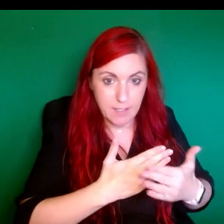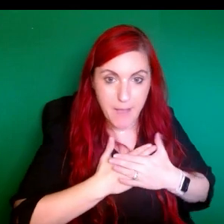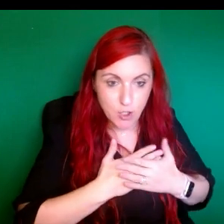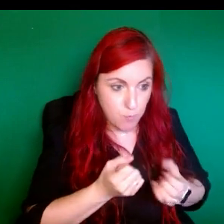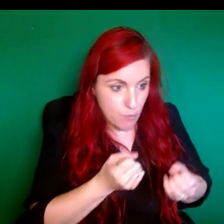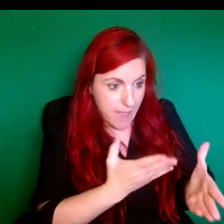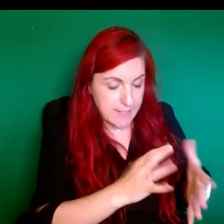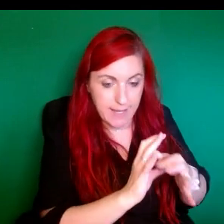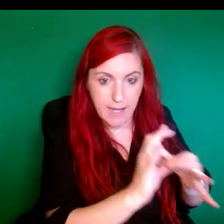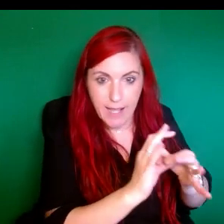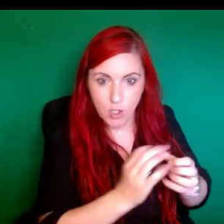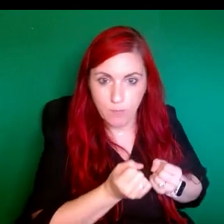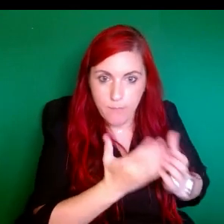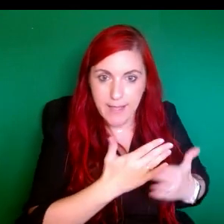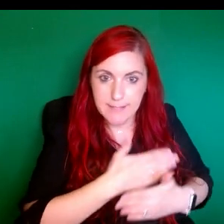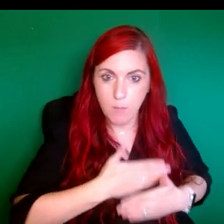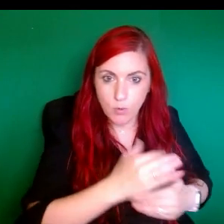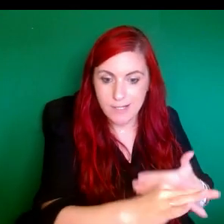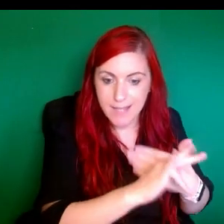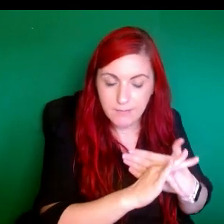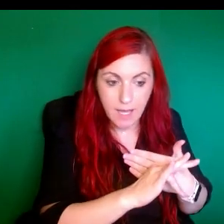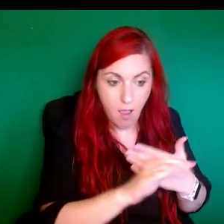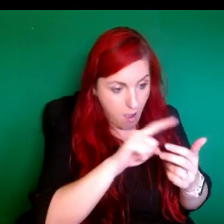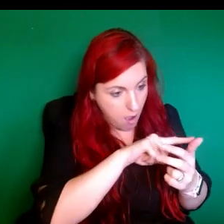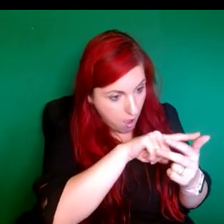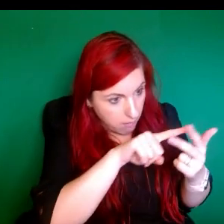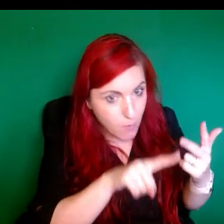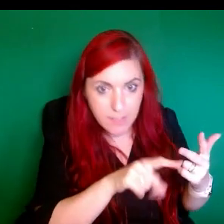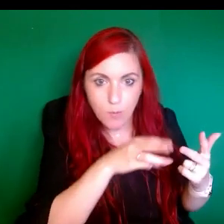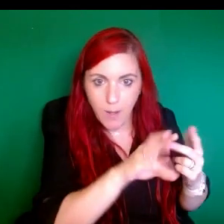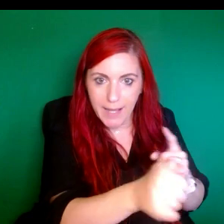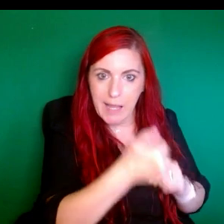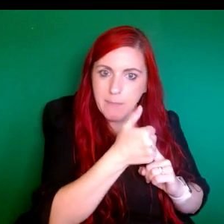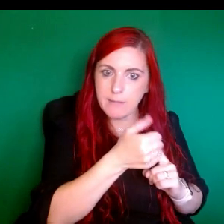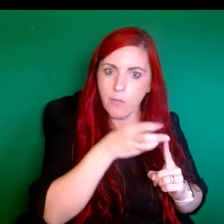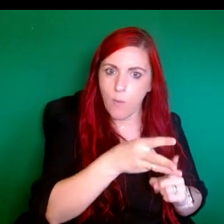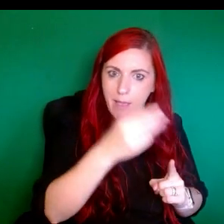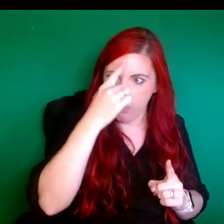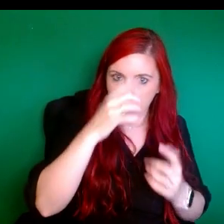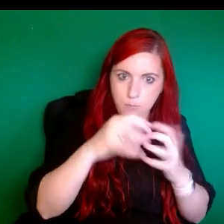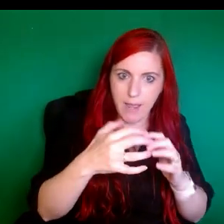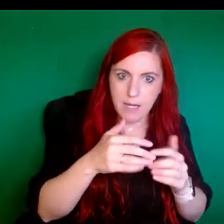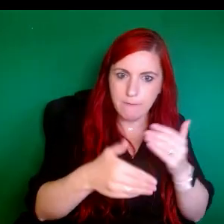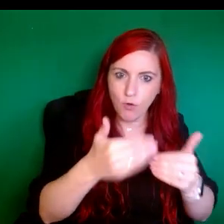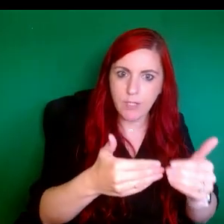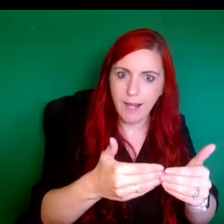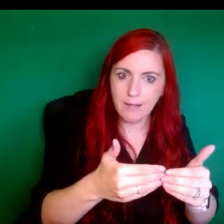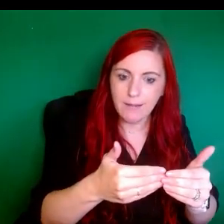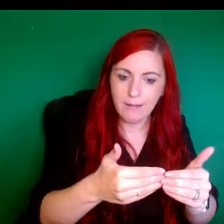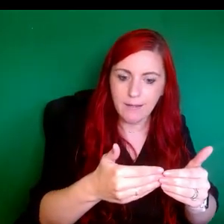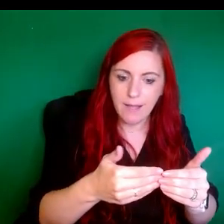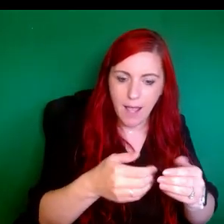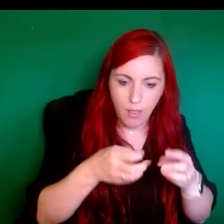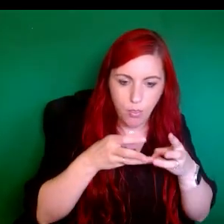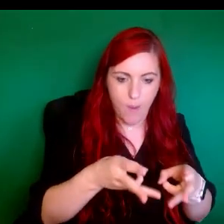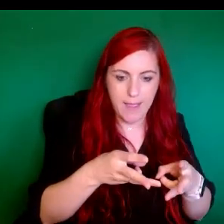being compassionate and providing connections, providing emotional safety, all of those things have an impact on the way in which